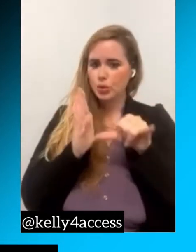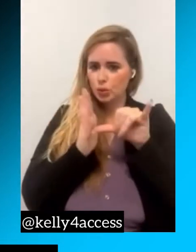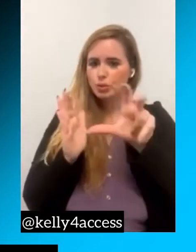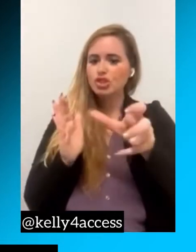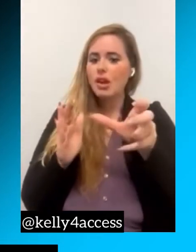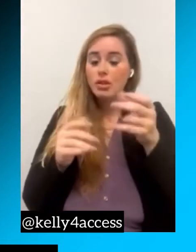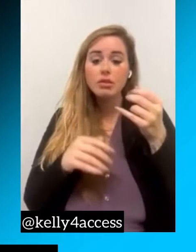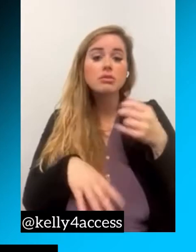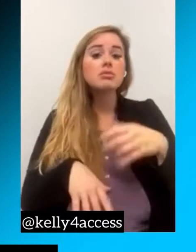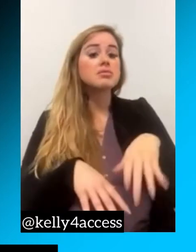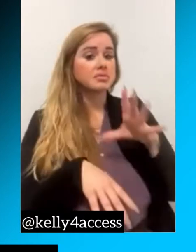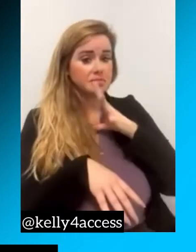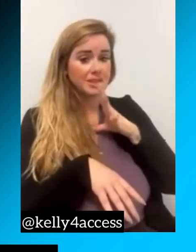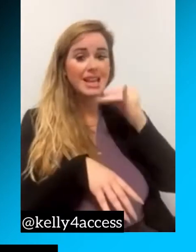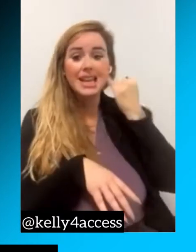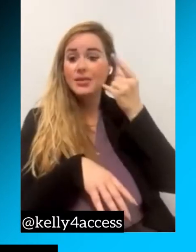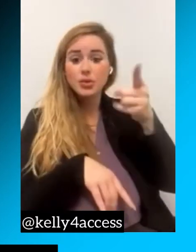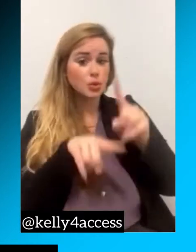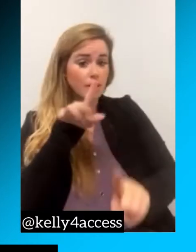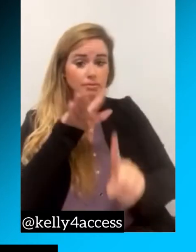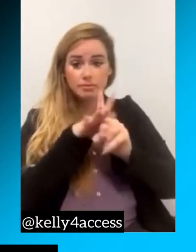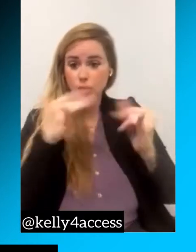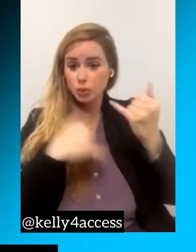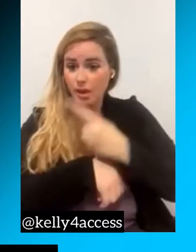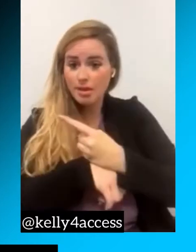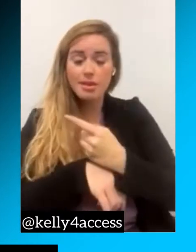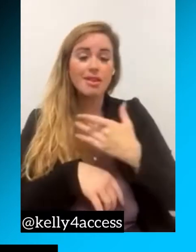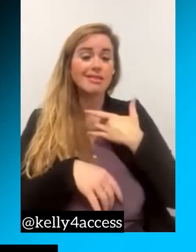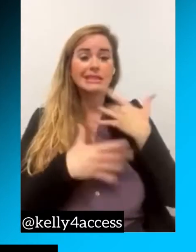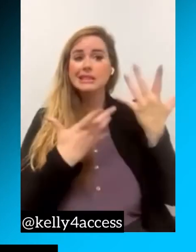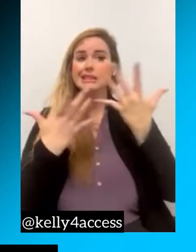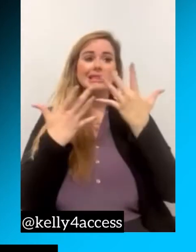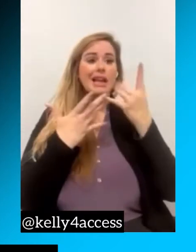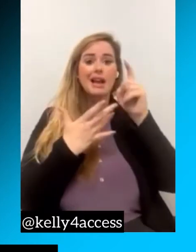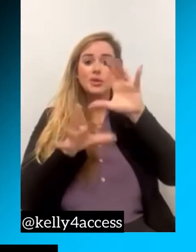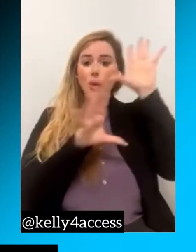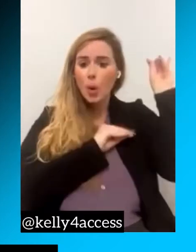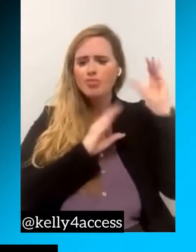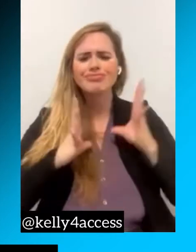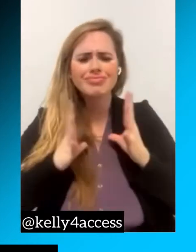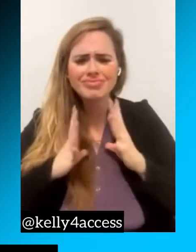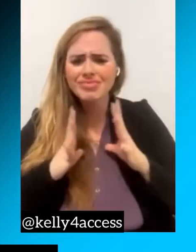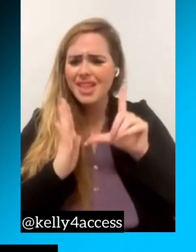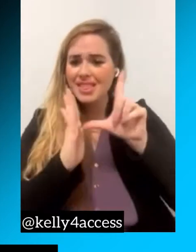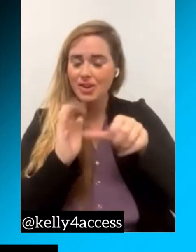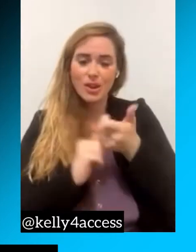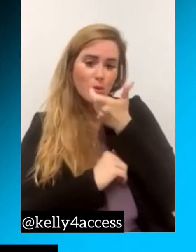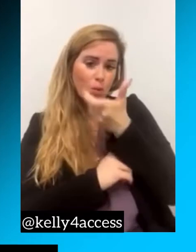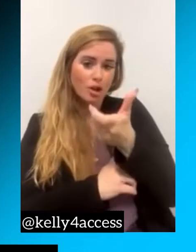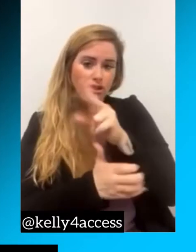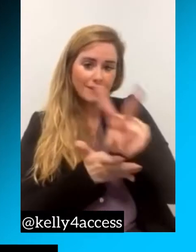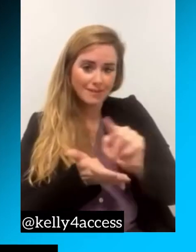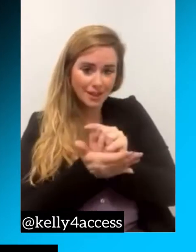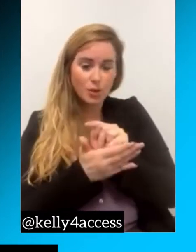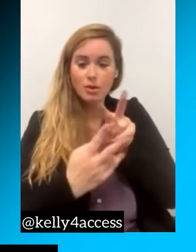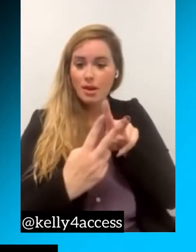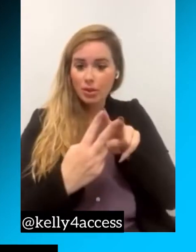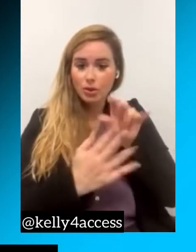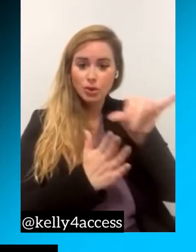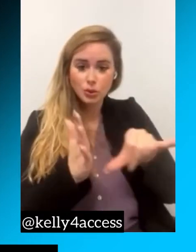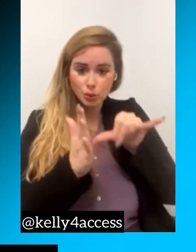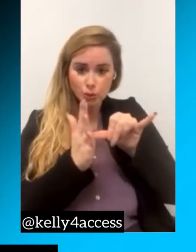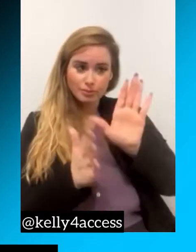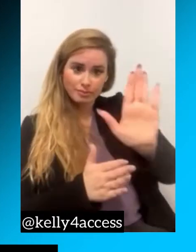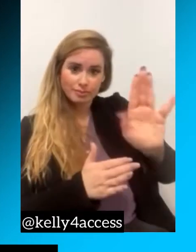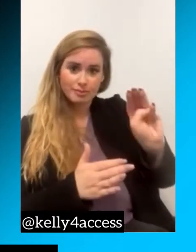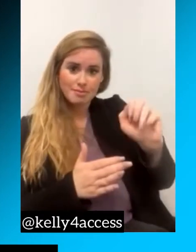aren't able to check in today or if you can't stay for the whole thing, that's okay. Just come back, view the video on YouTube or with my YouTube channel